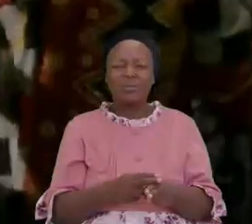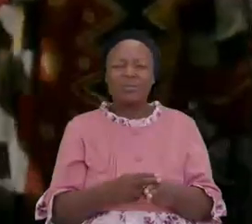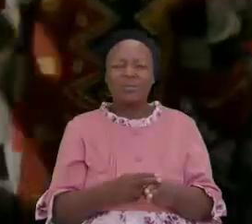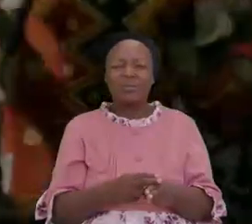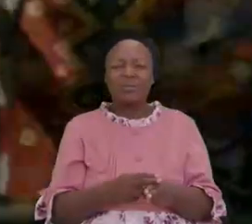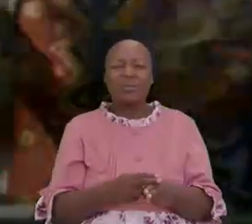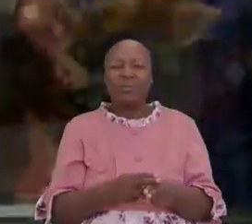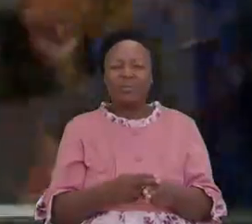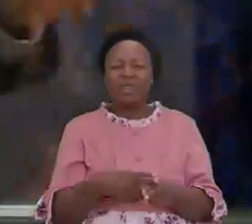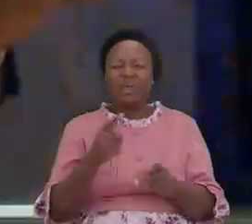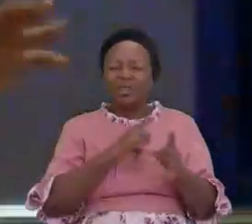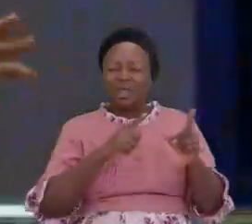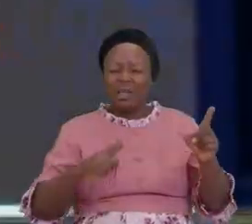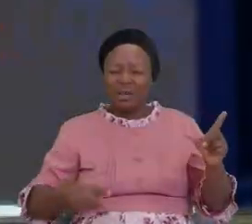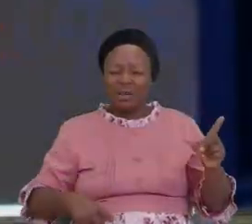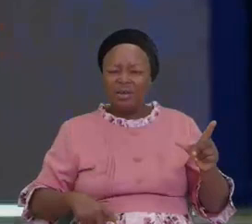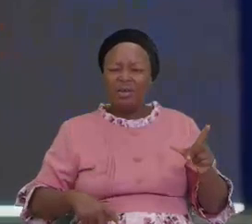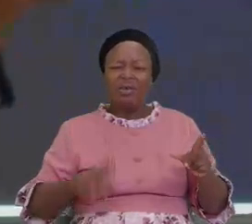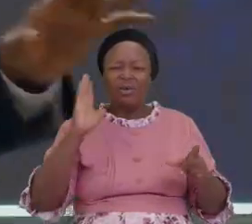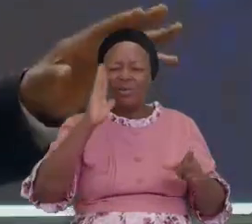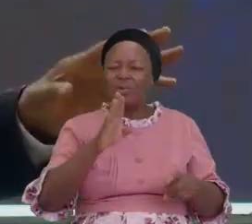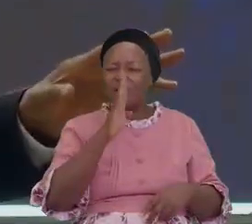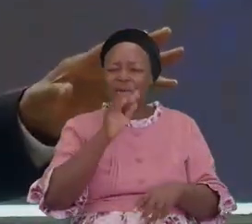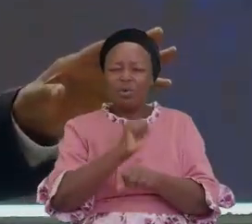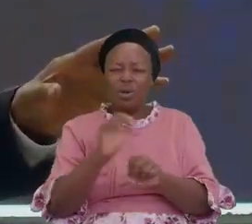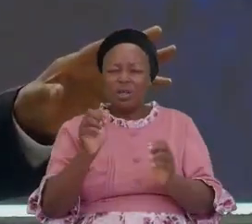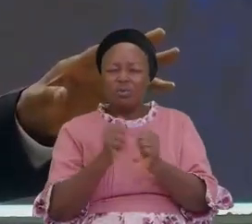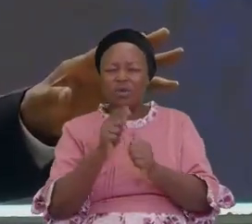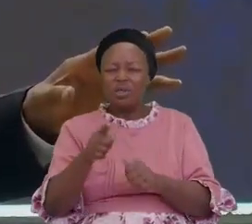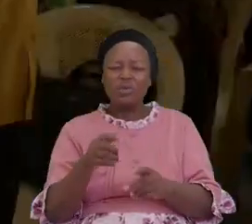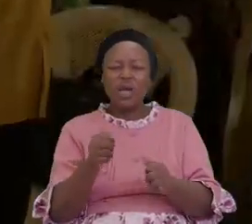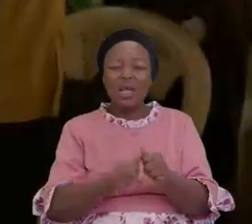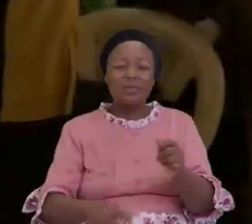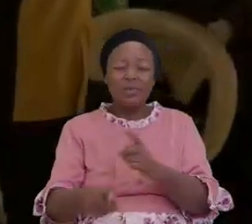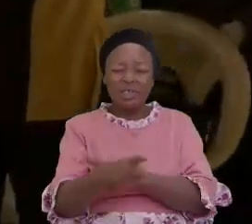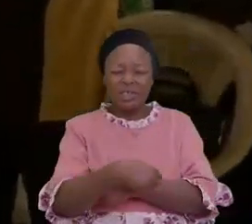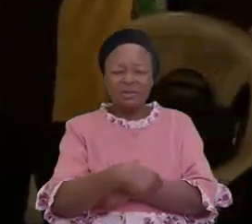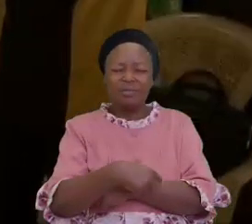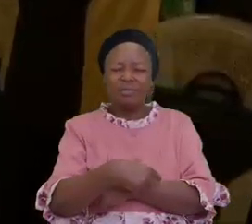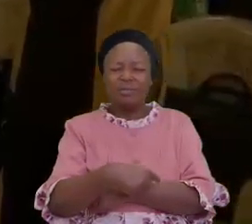The Lord will be walking with you every day.